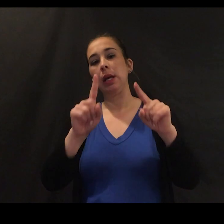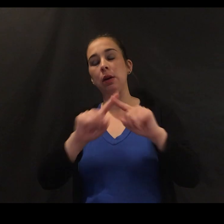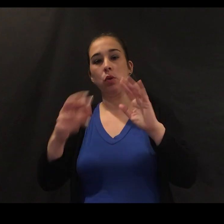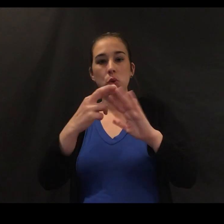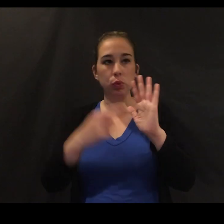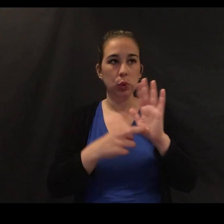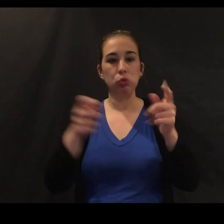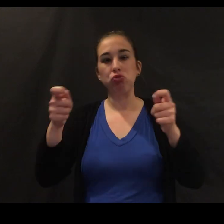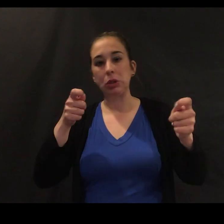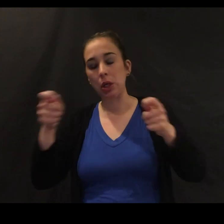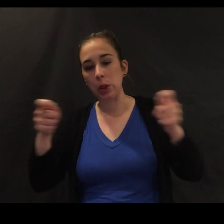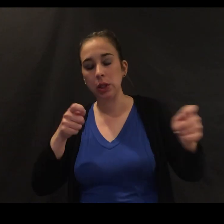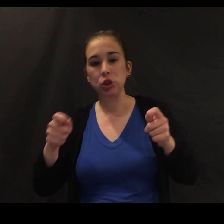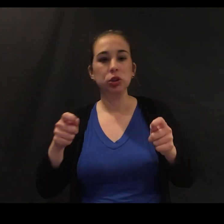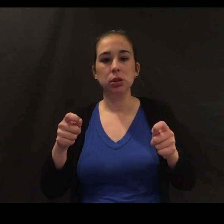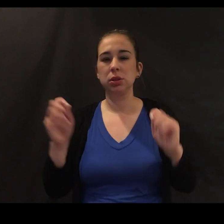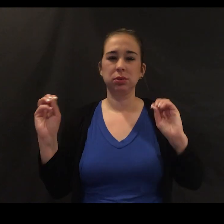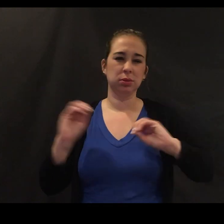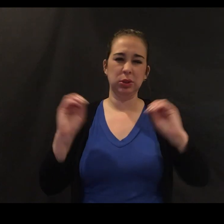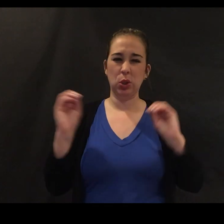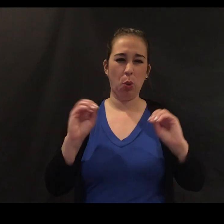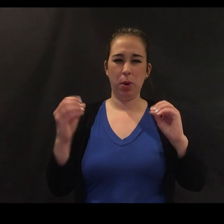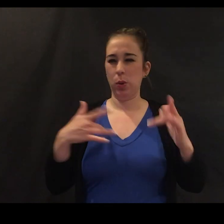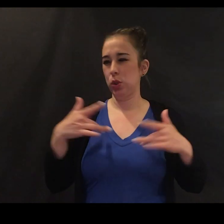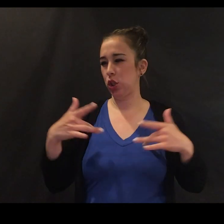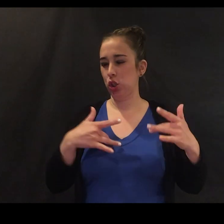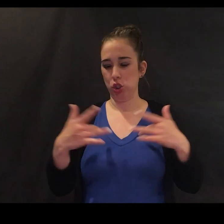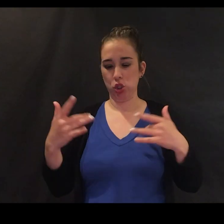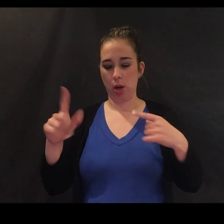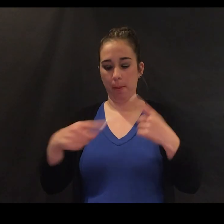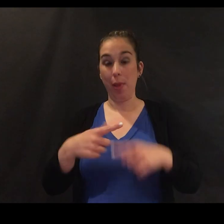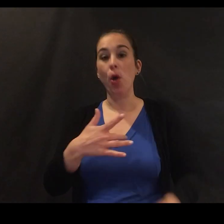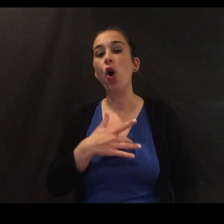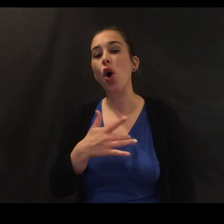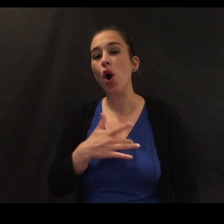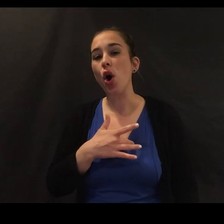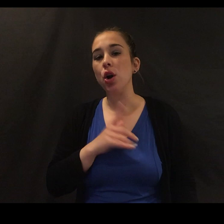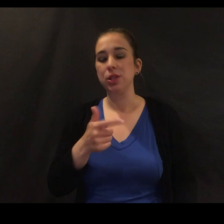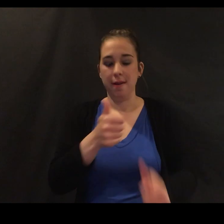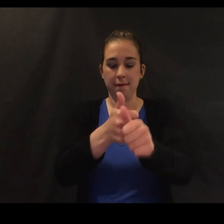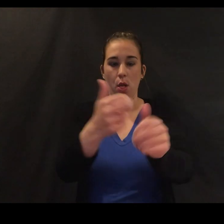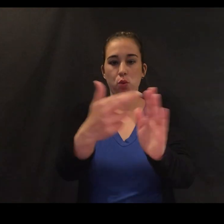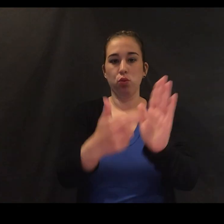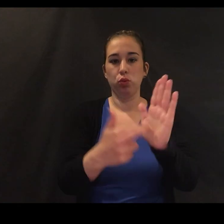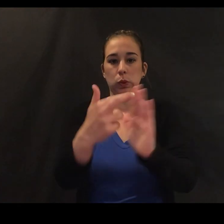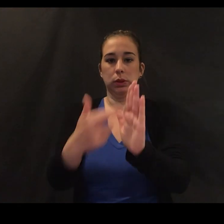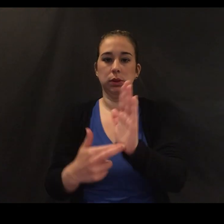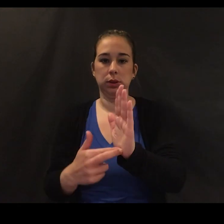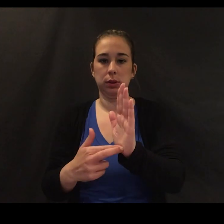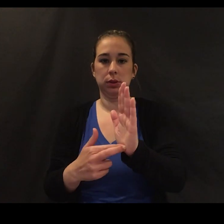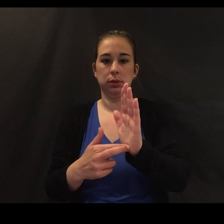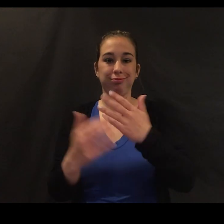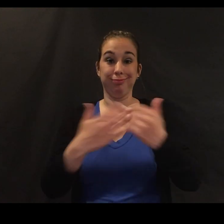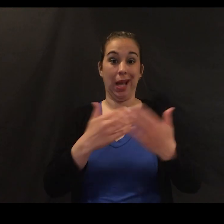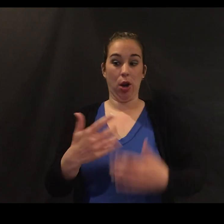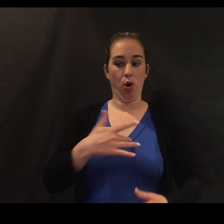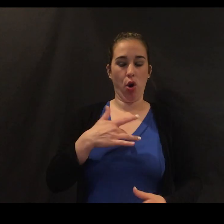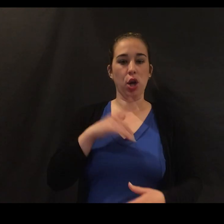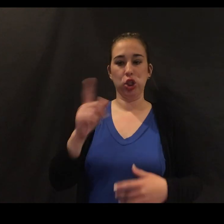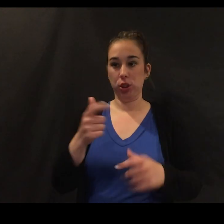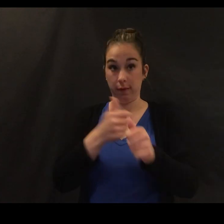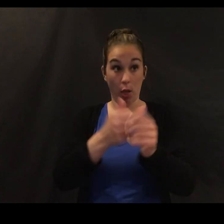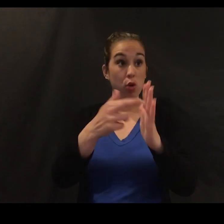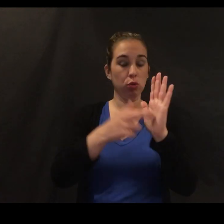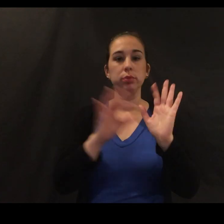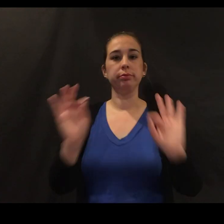nobody ever worried about what was in your heart. You just followed the rule, okay? Didn't matter what was in your heart, just do what the rule says, okay?